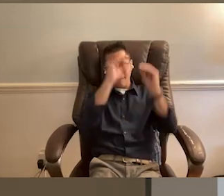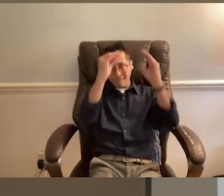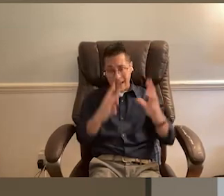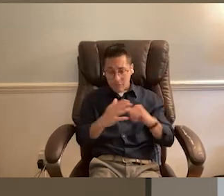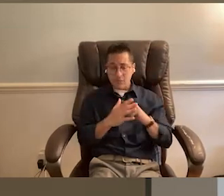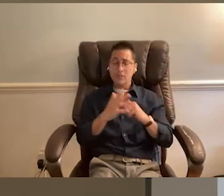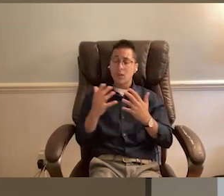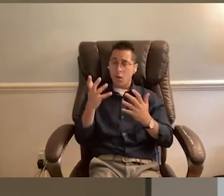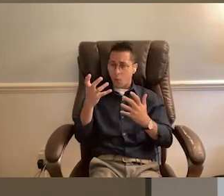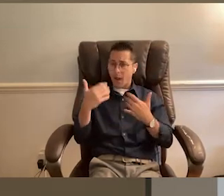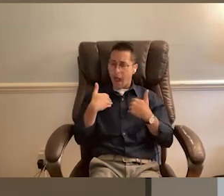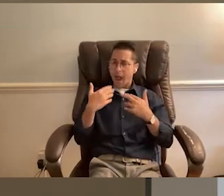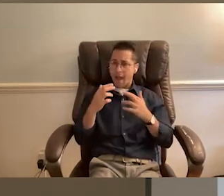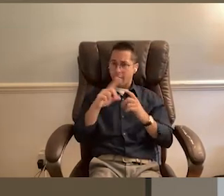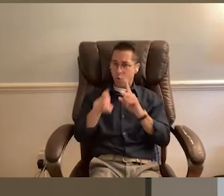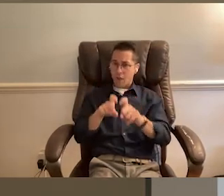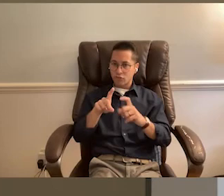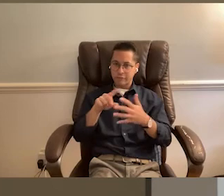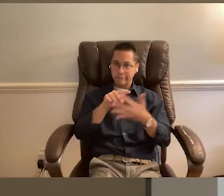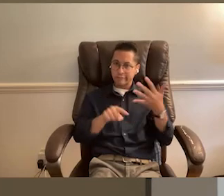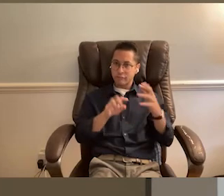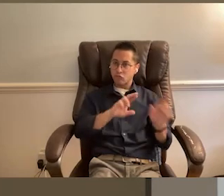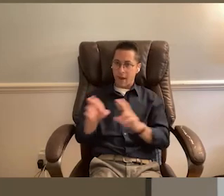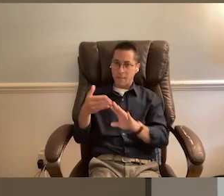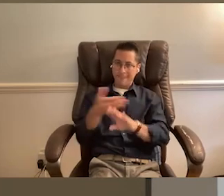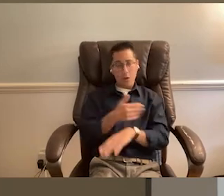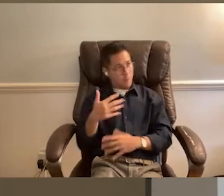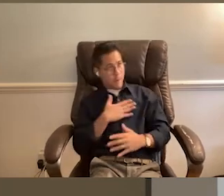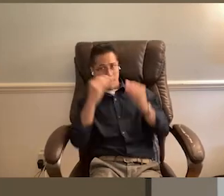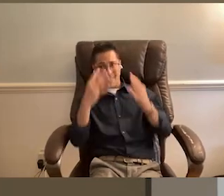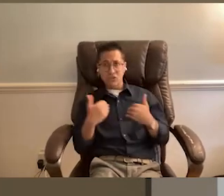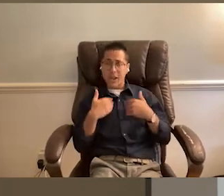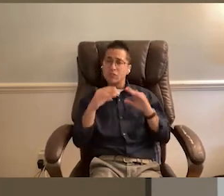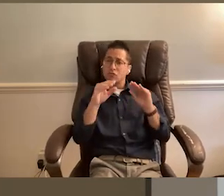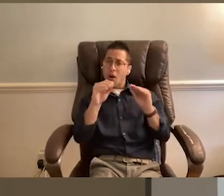even if the notes are mostly drawings or a few words, just to remember what you learned.